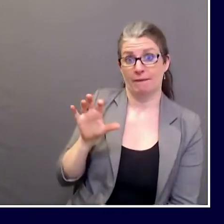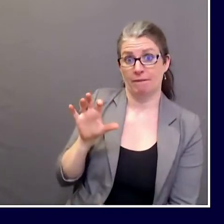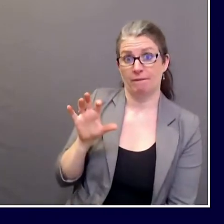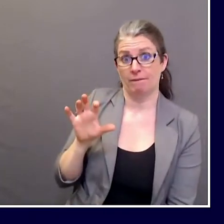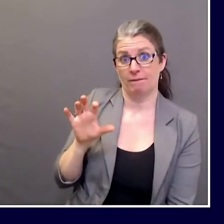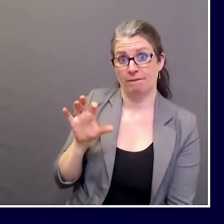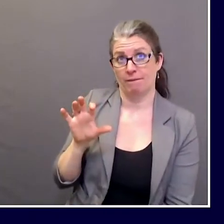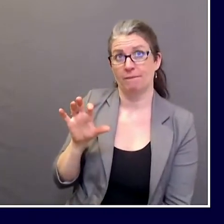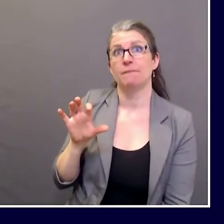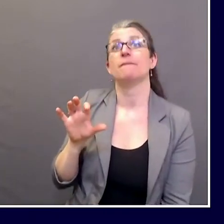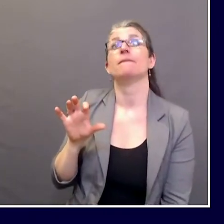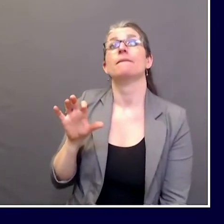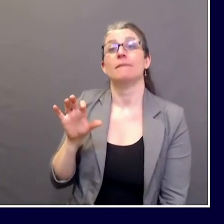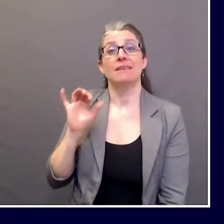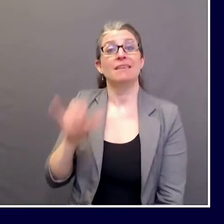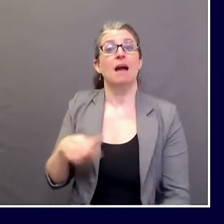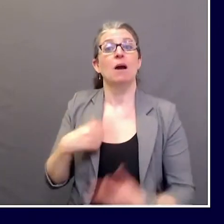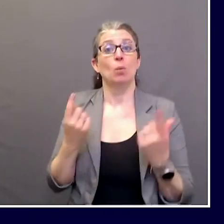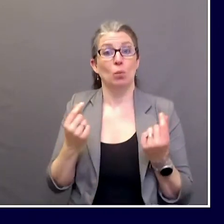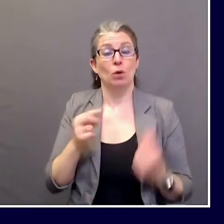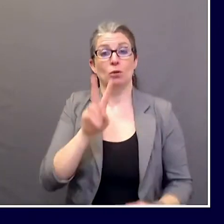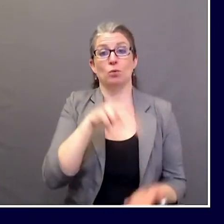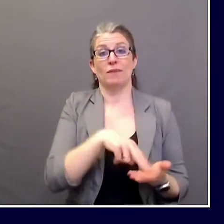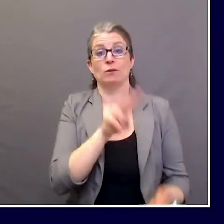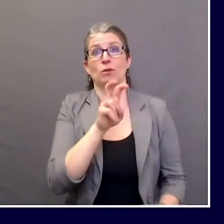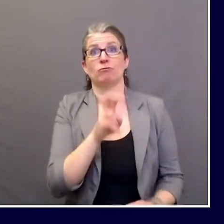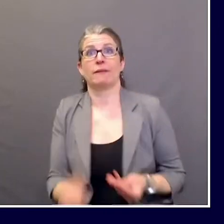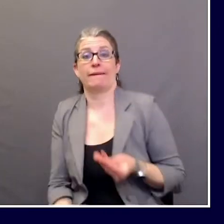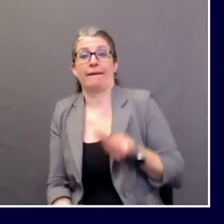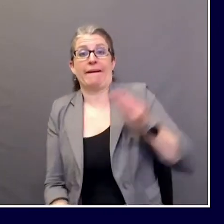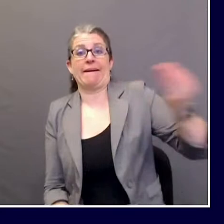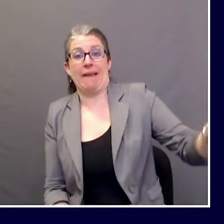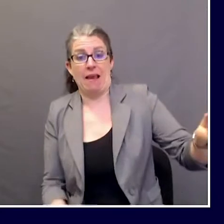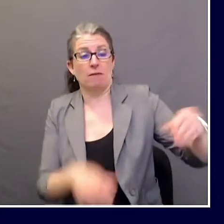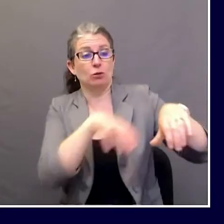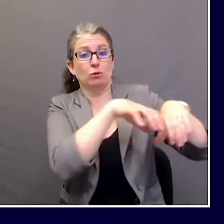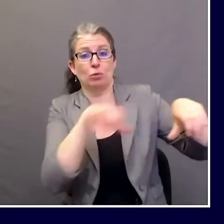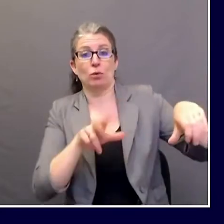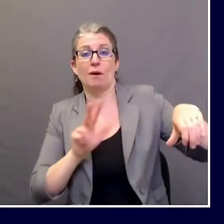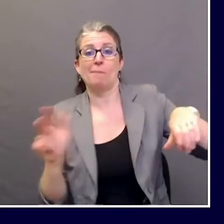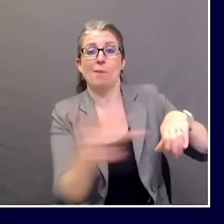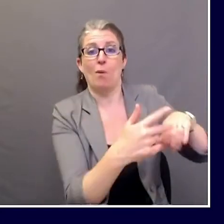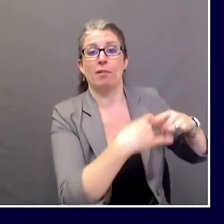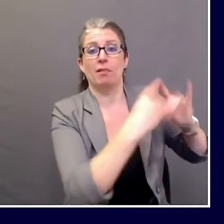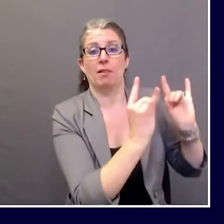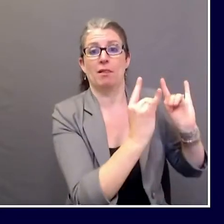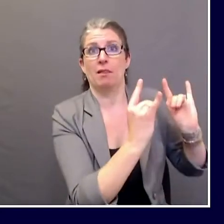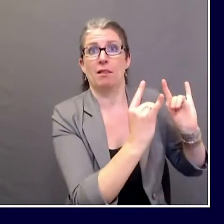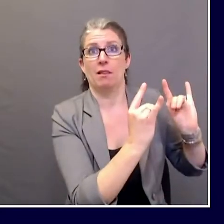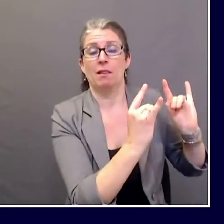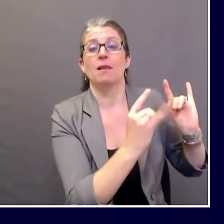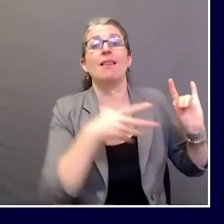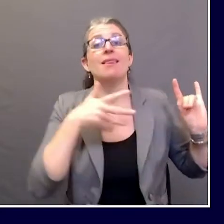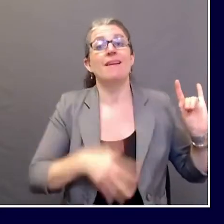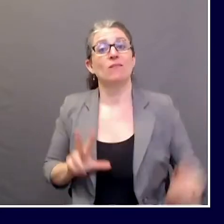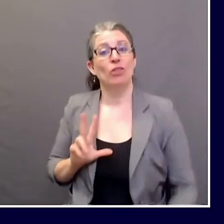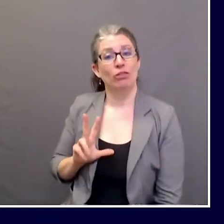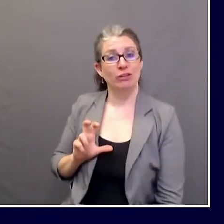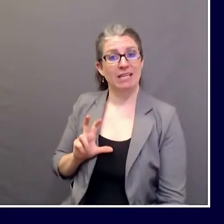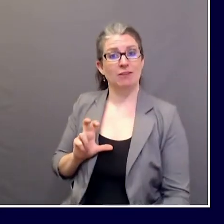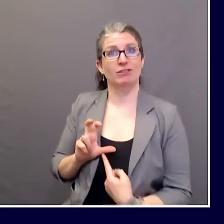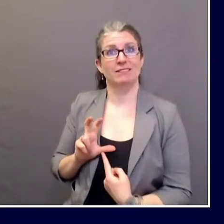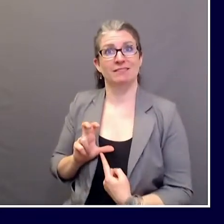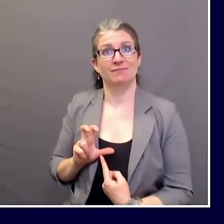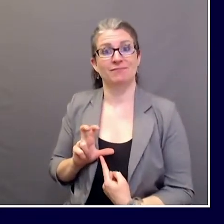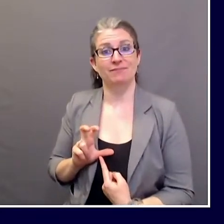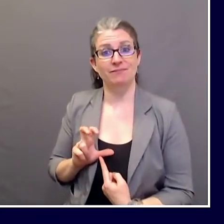just discussed that we're going to be using some Moderna vaccine to replace. We've also contacted the other organizations that got those J&J